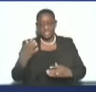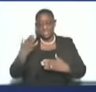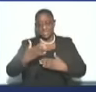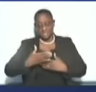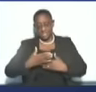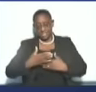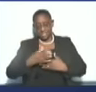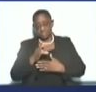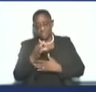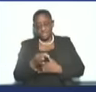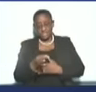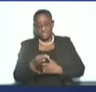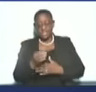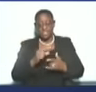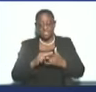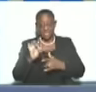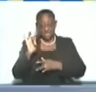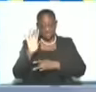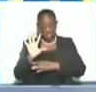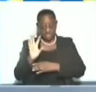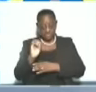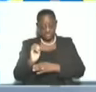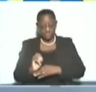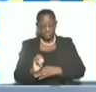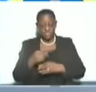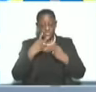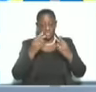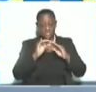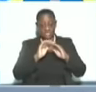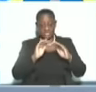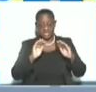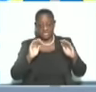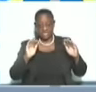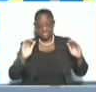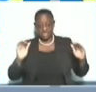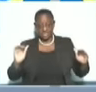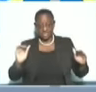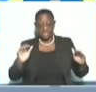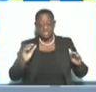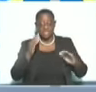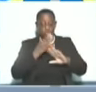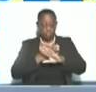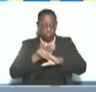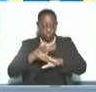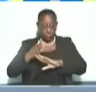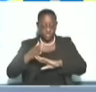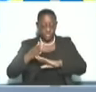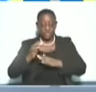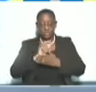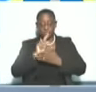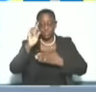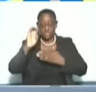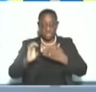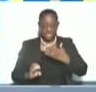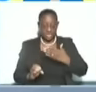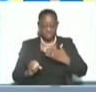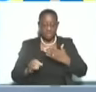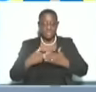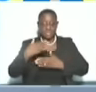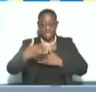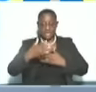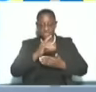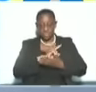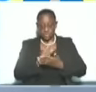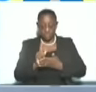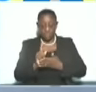frontal boundary. High temperature tomorrow, 85 degrees. And the extended weather forecast, so what's going to be improving as we head into the weekend, the early part of next week.